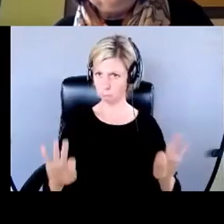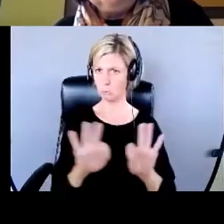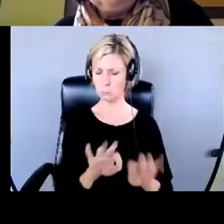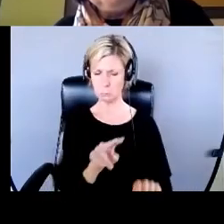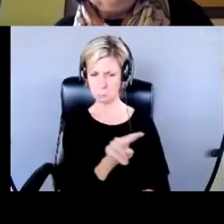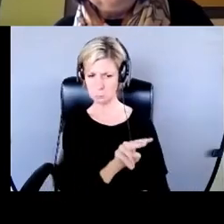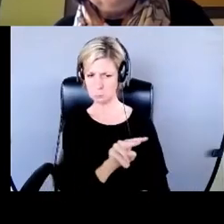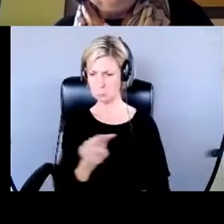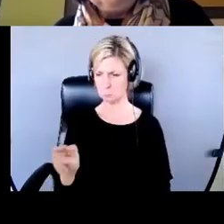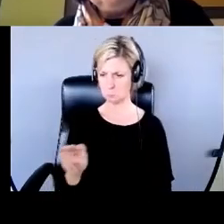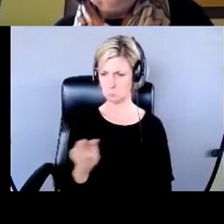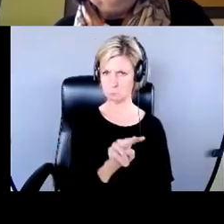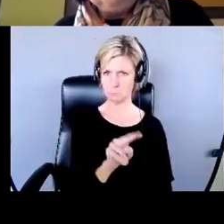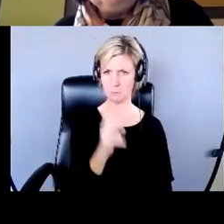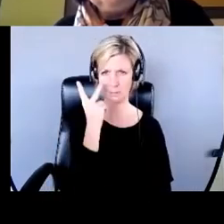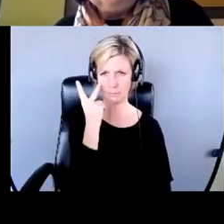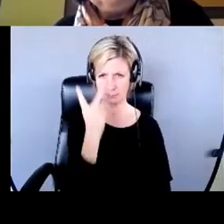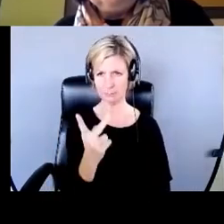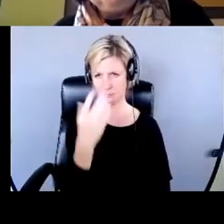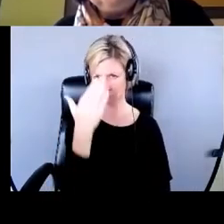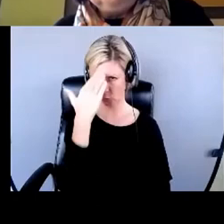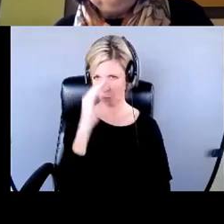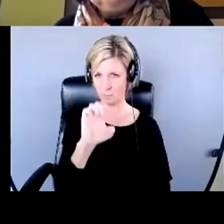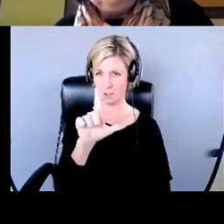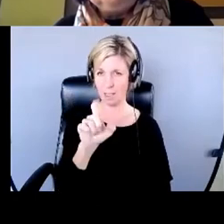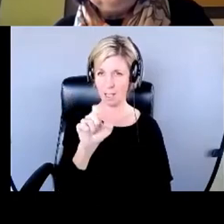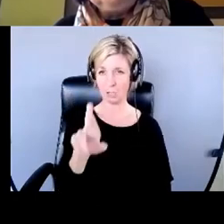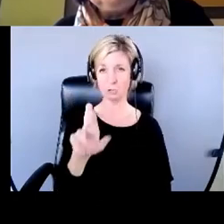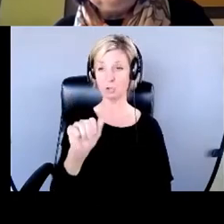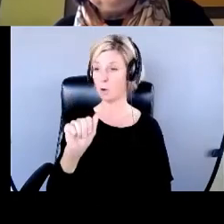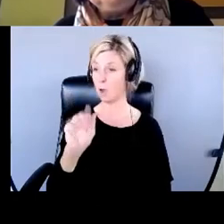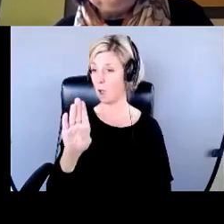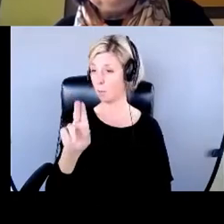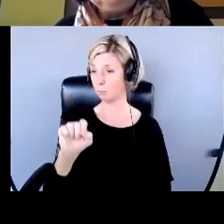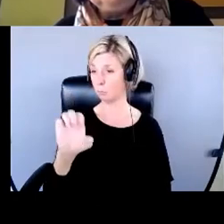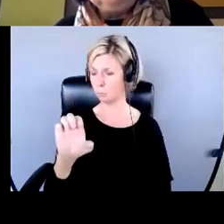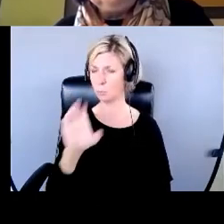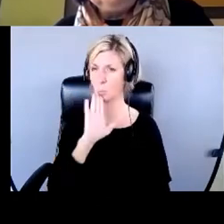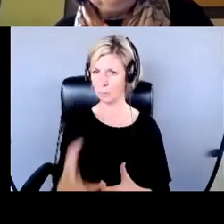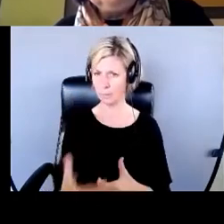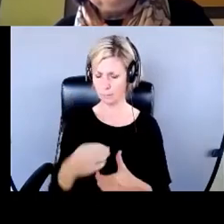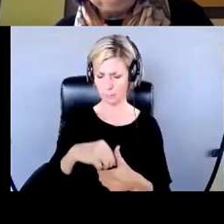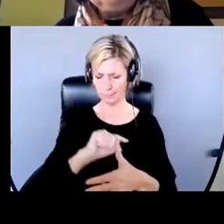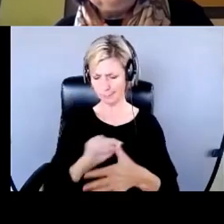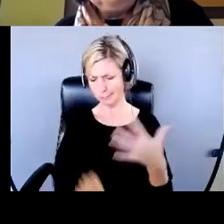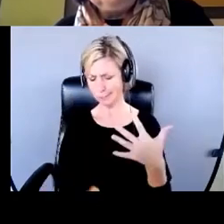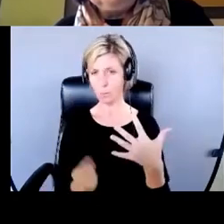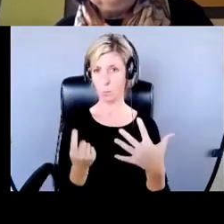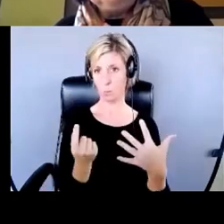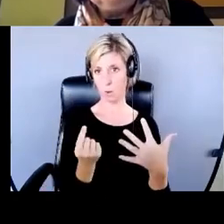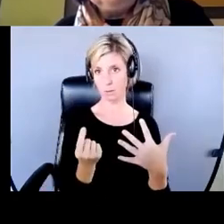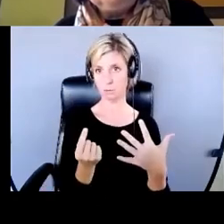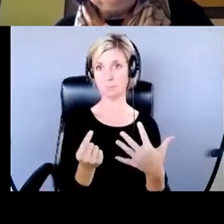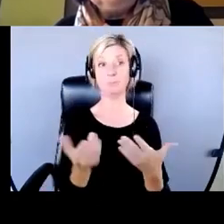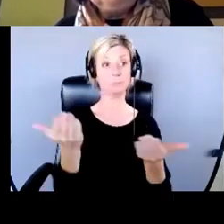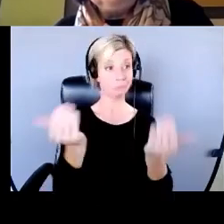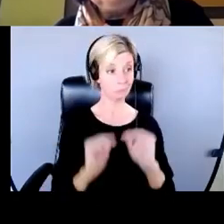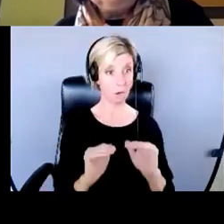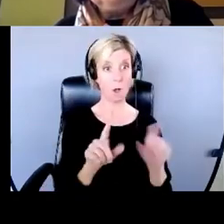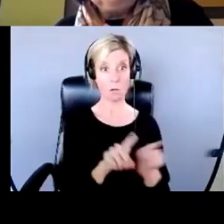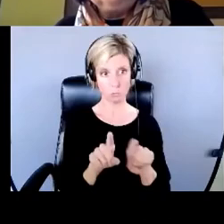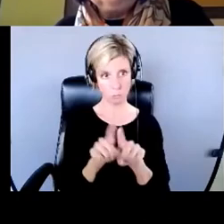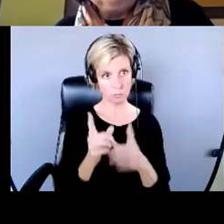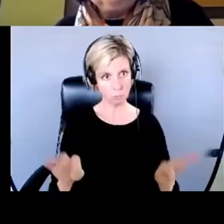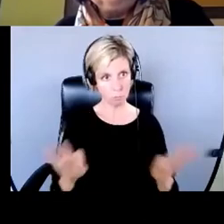in elder abuse. They, of course, need to be familiar with the aging process and the issues associated